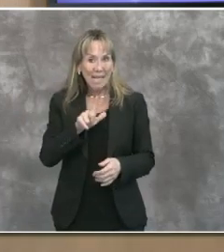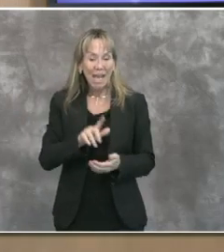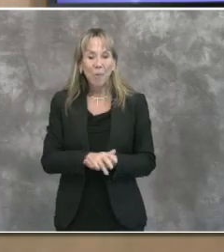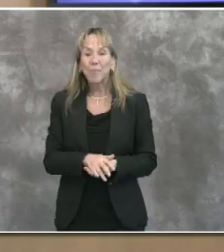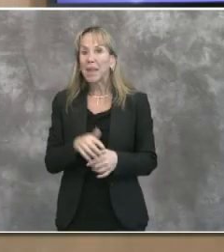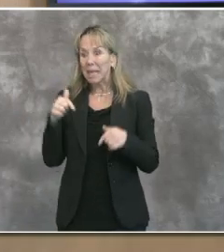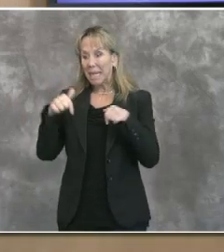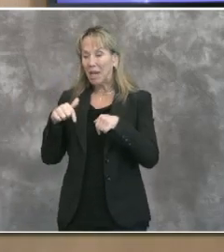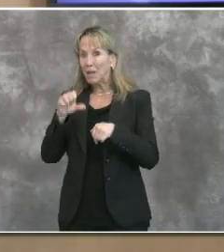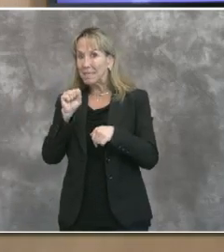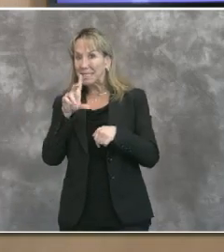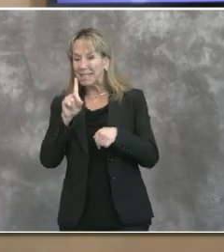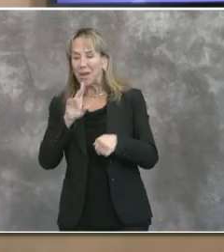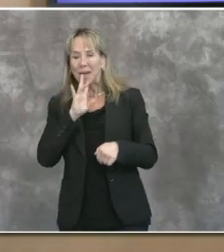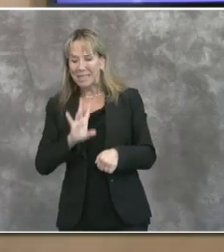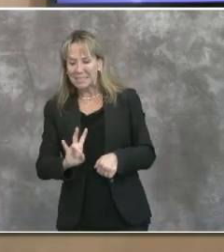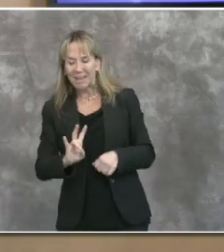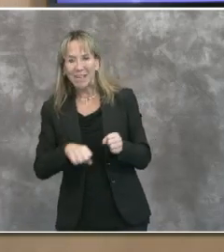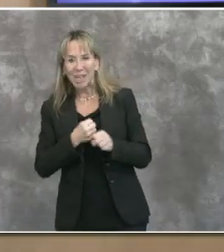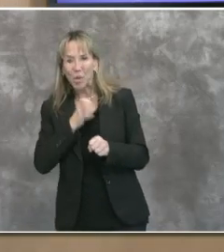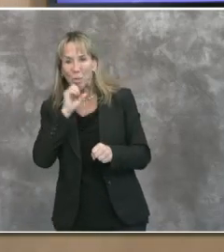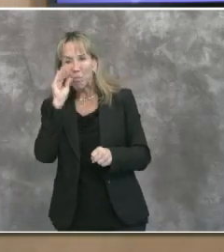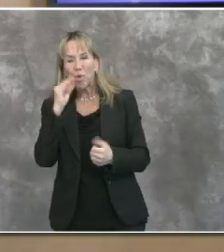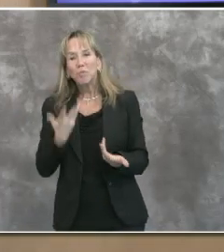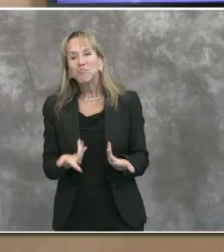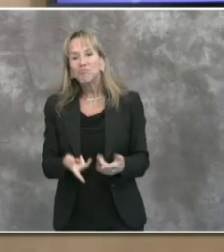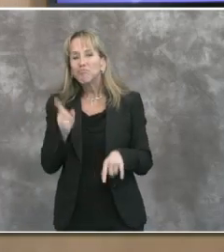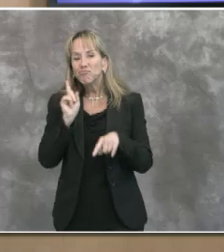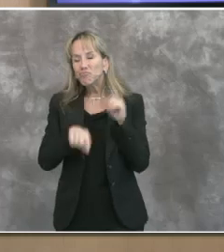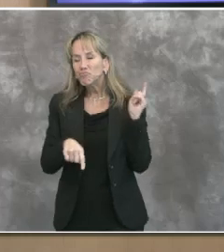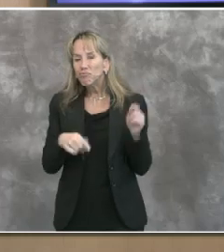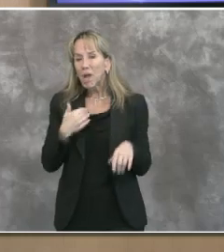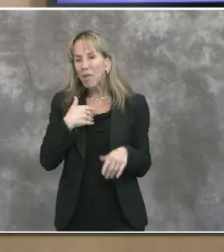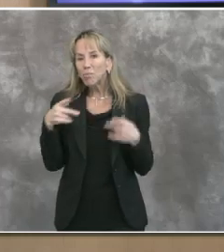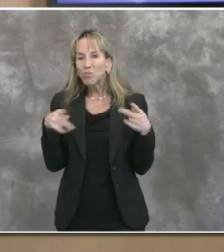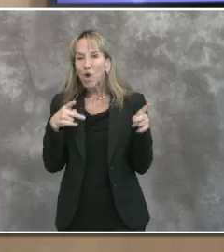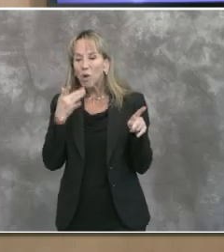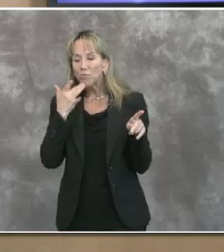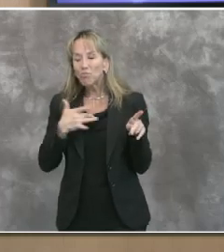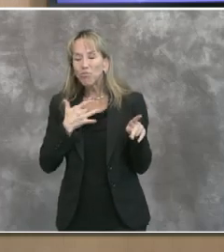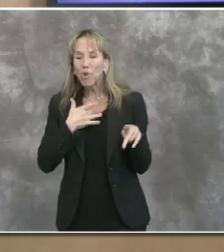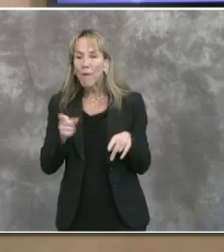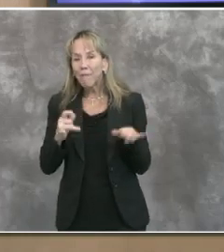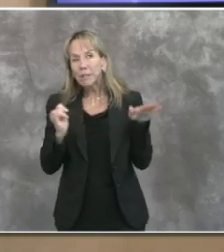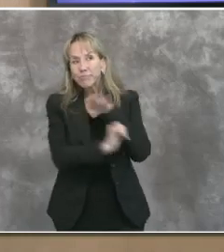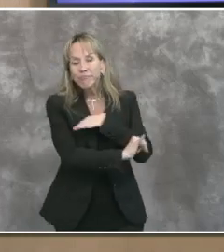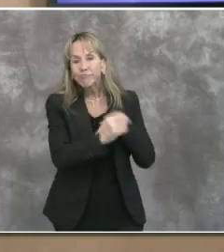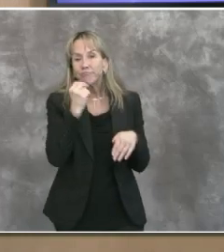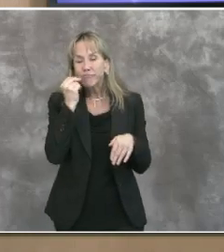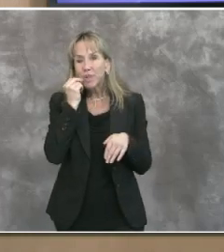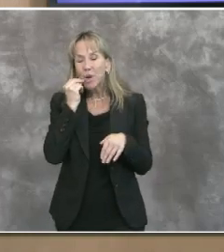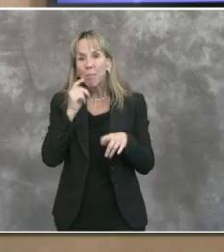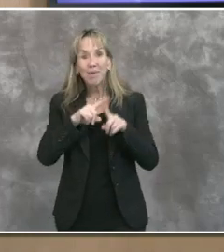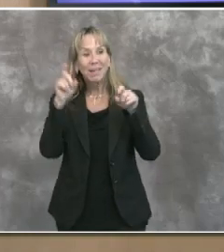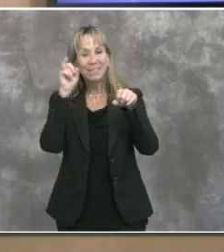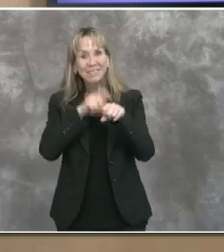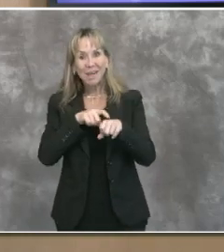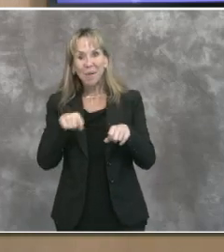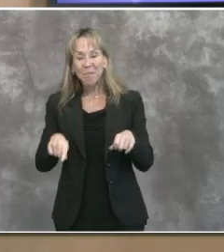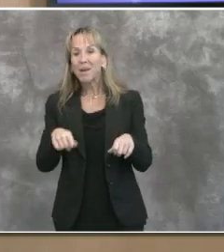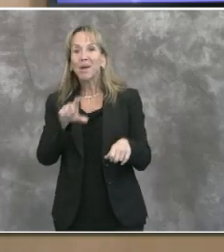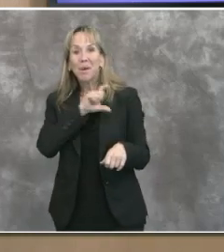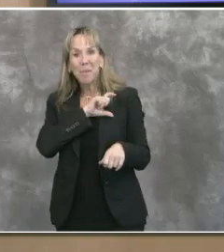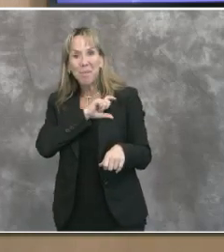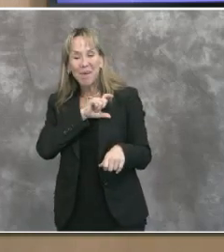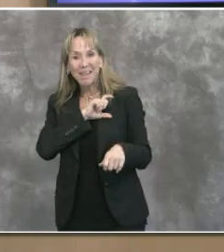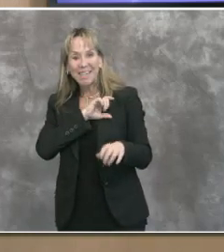7-year-old boy who couldn't have his birthday party because he was following the order to stay at home got a big surprise when San Diego Police